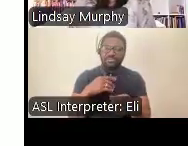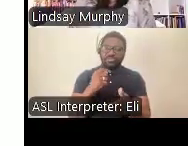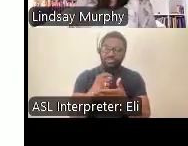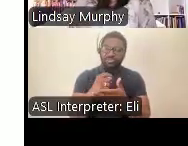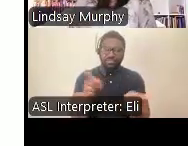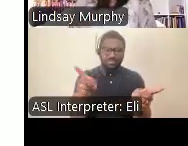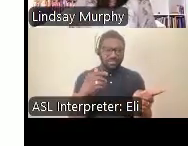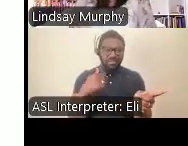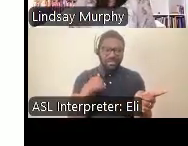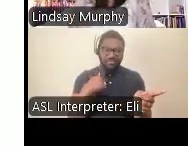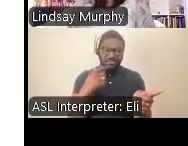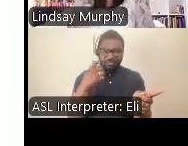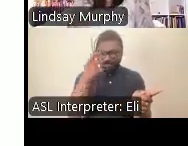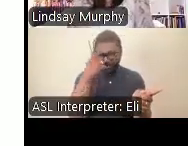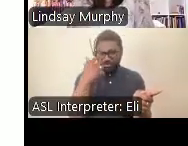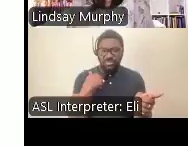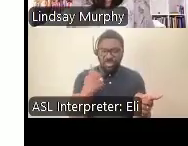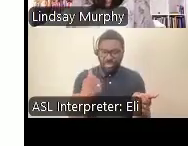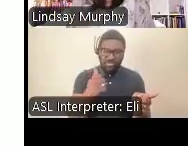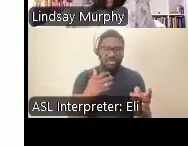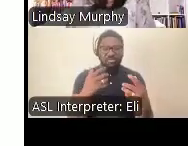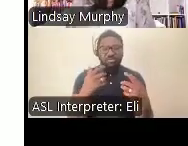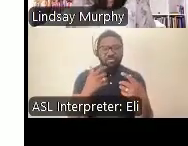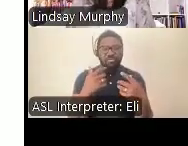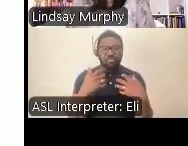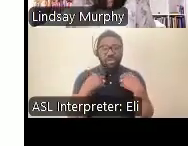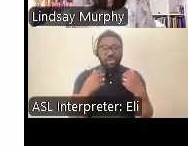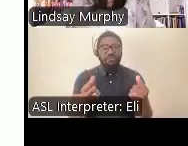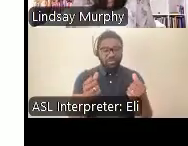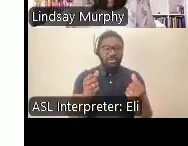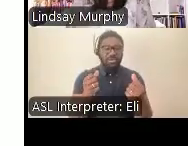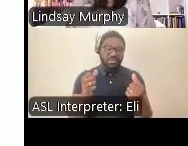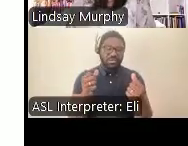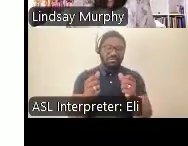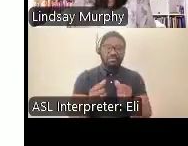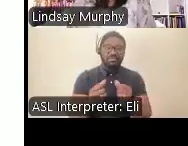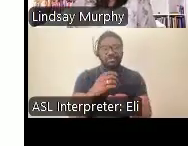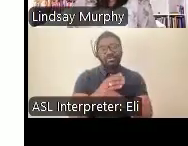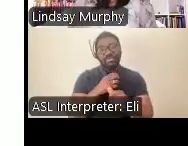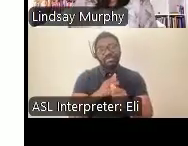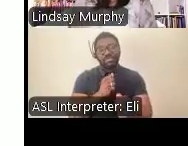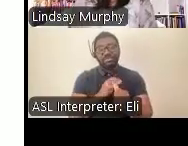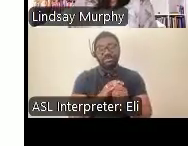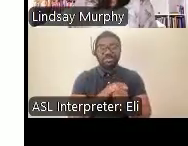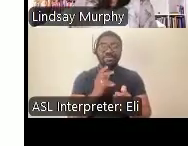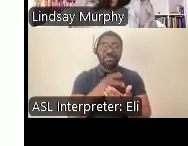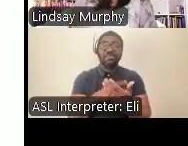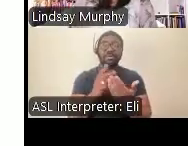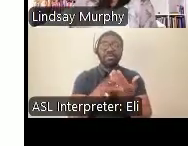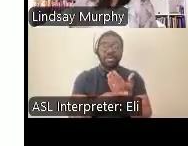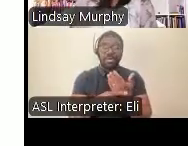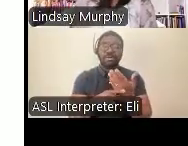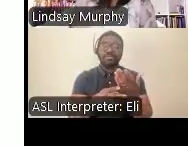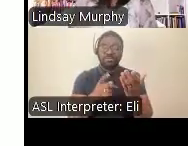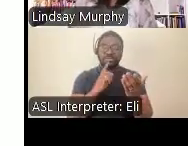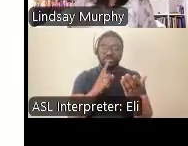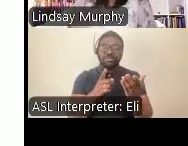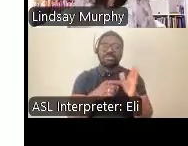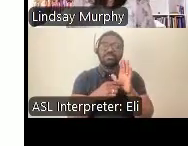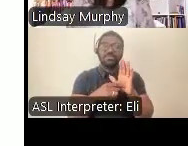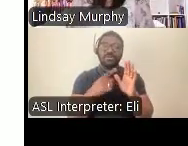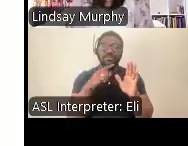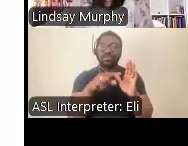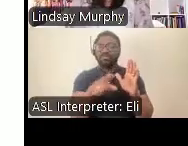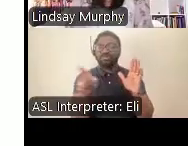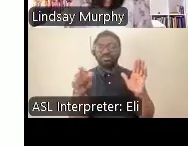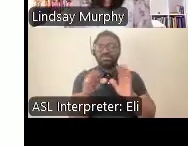of recovery, mental health, and prevention. So this program was actually, it served as a model for the rest of the state and was awarded the